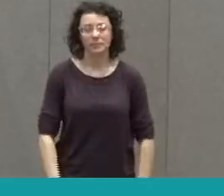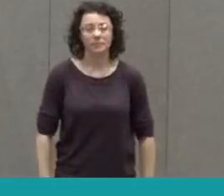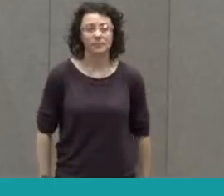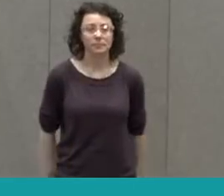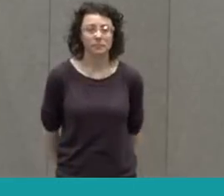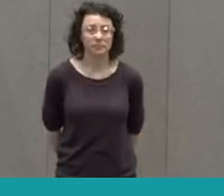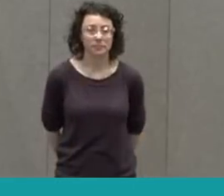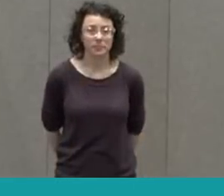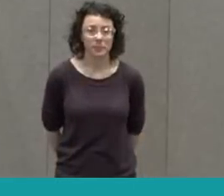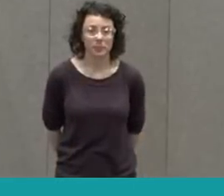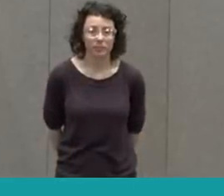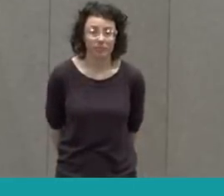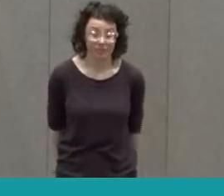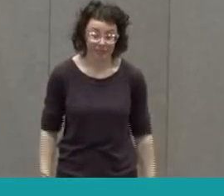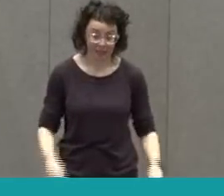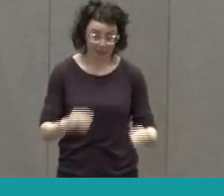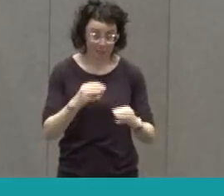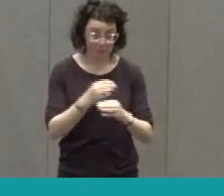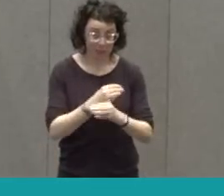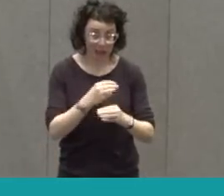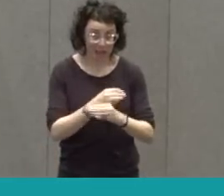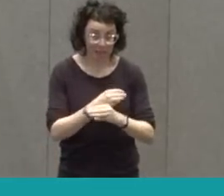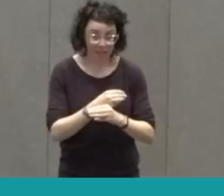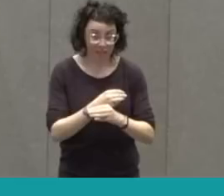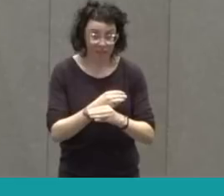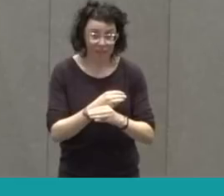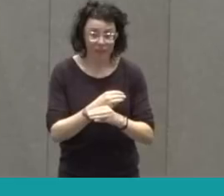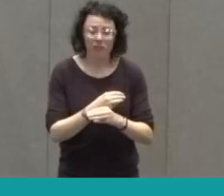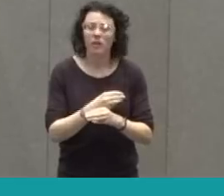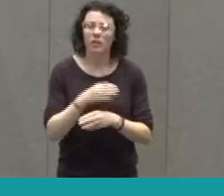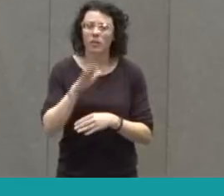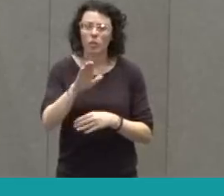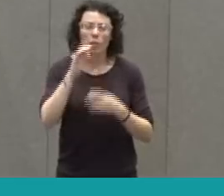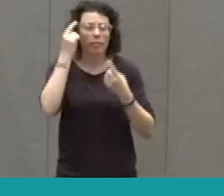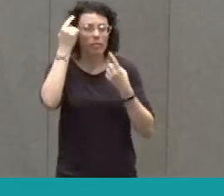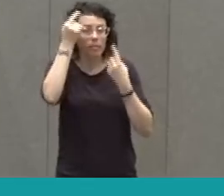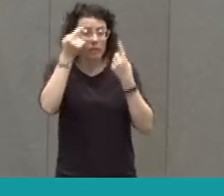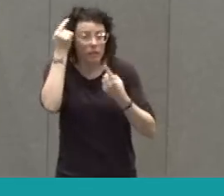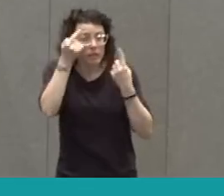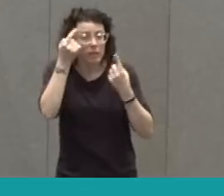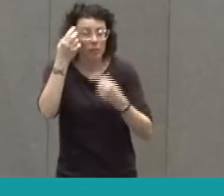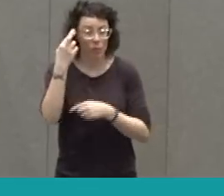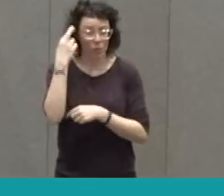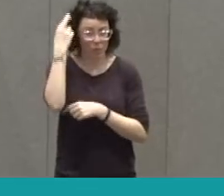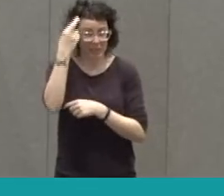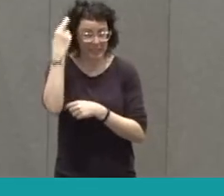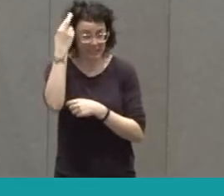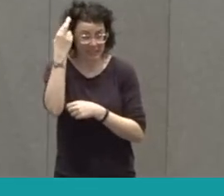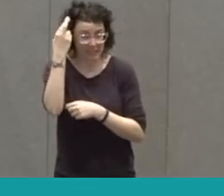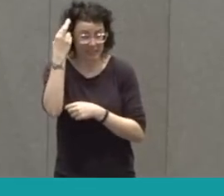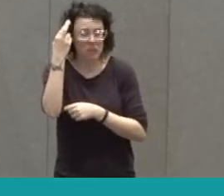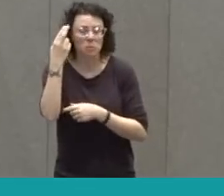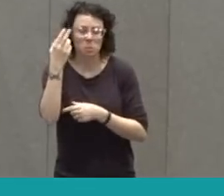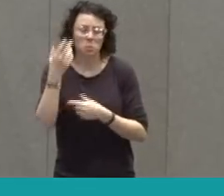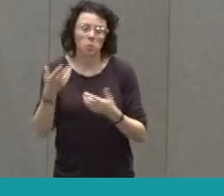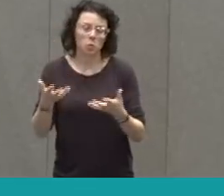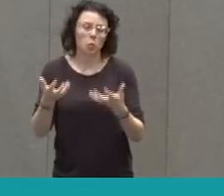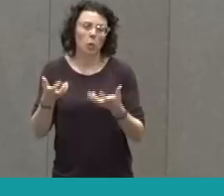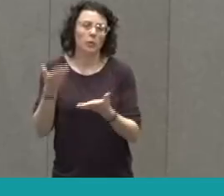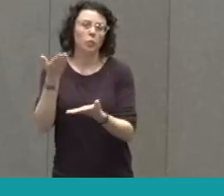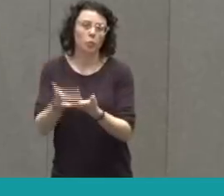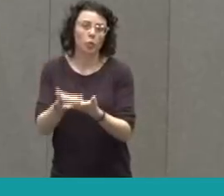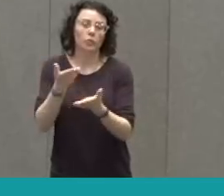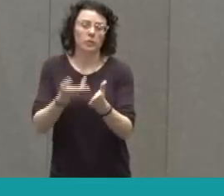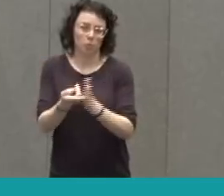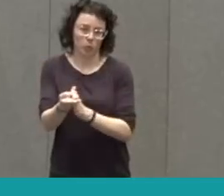With math, you always want to have your reasoning, your proof of why that is true. So what I'm going to do is I'm splitting each